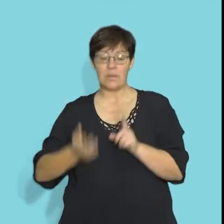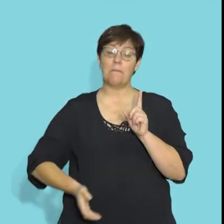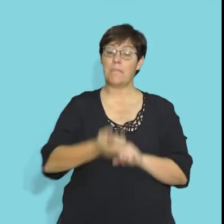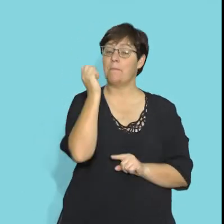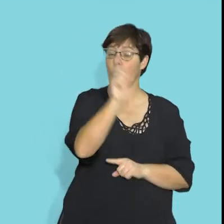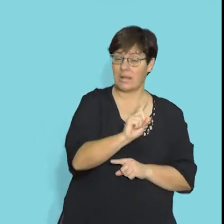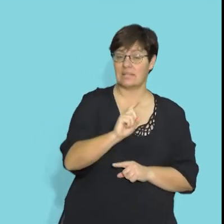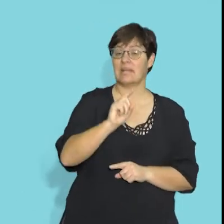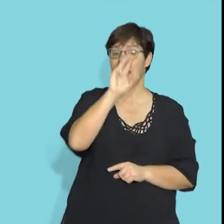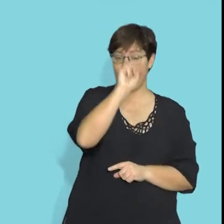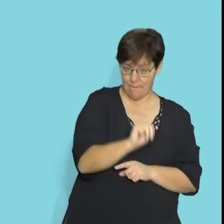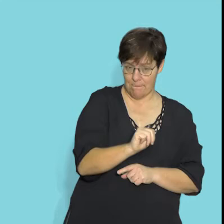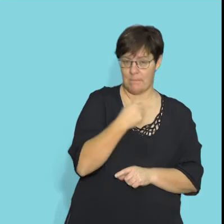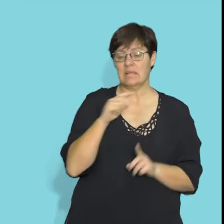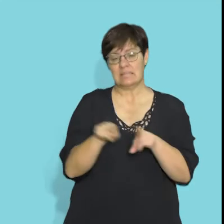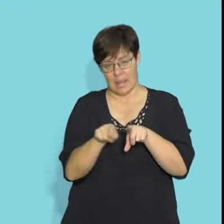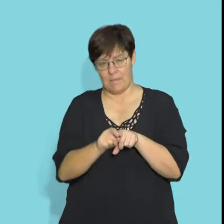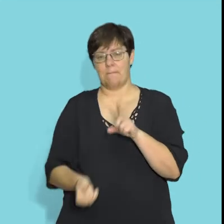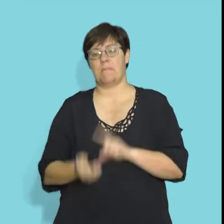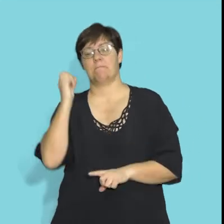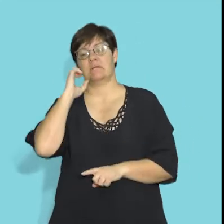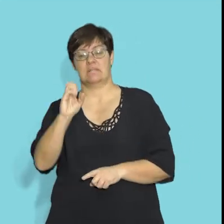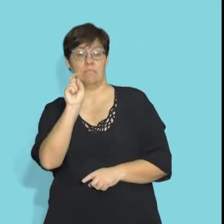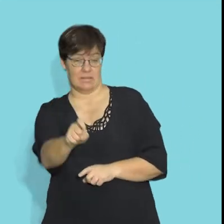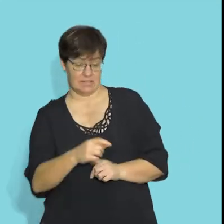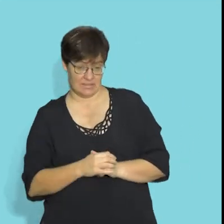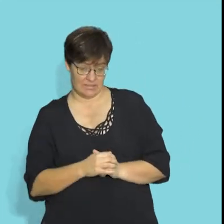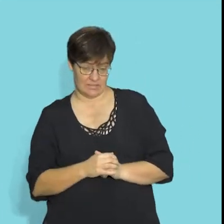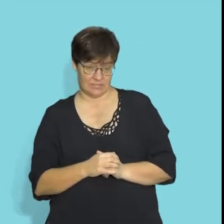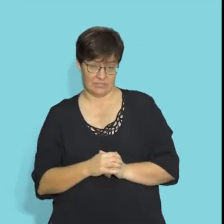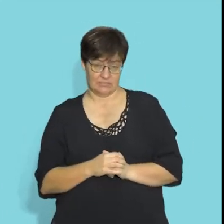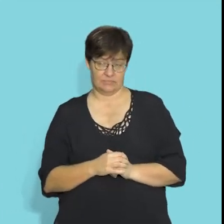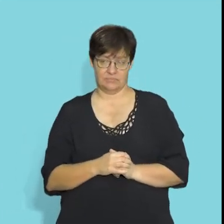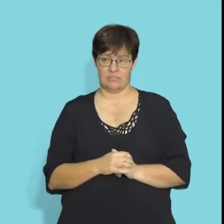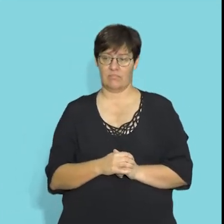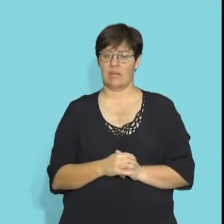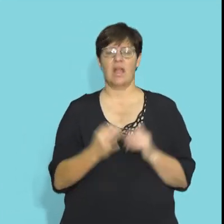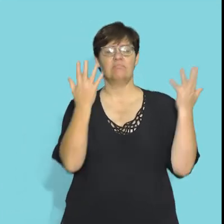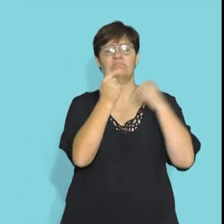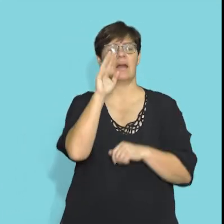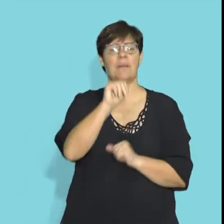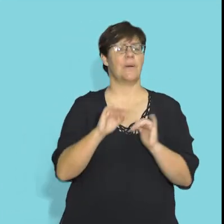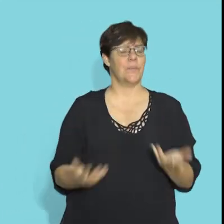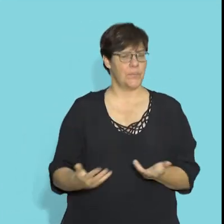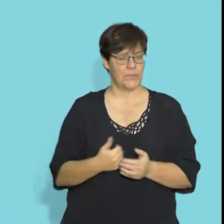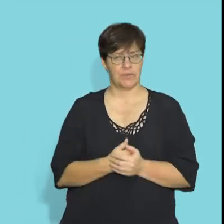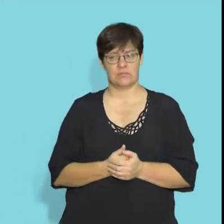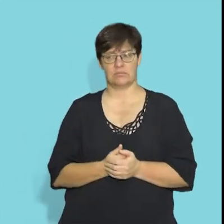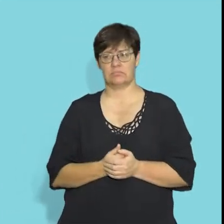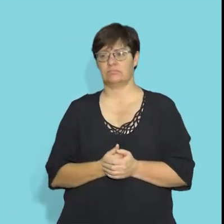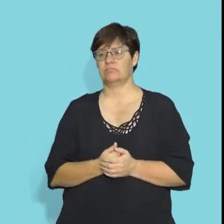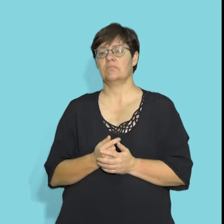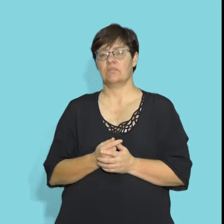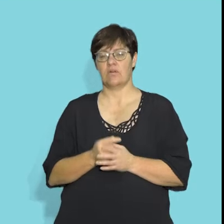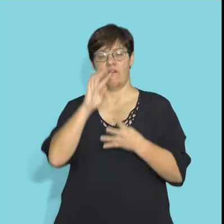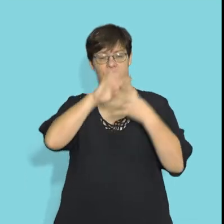I must find c. Now, here, I can go calculate m. How am I going to calculate m? Well, I'm going to use